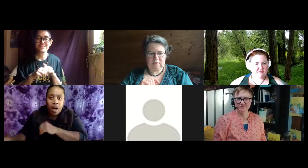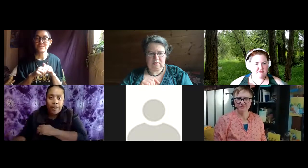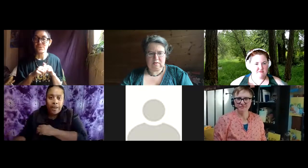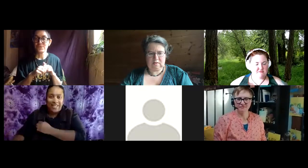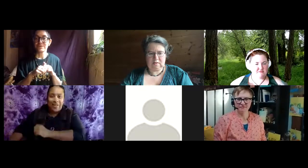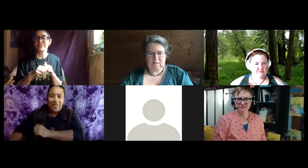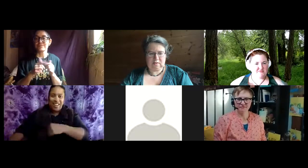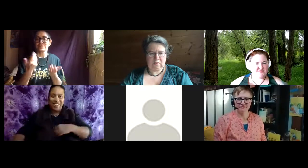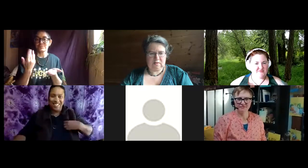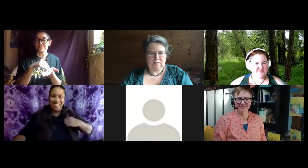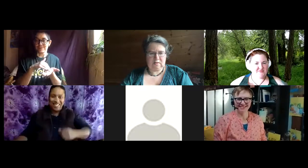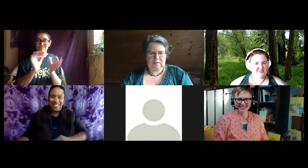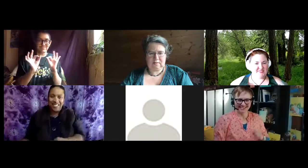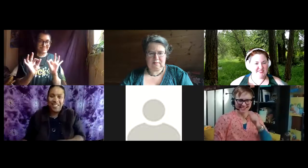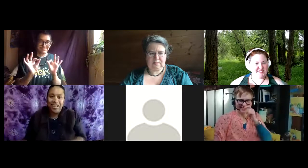Okay, so,